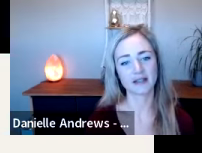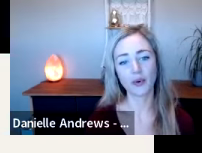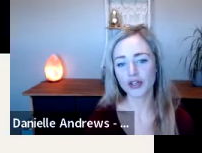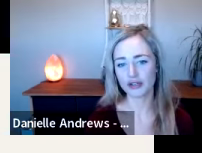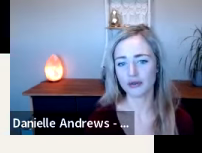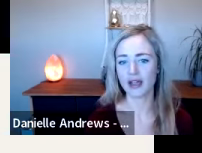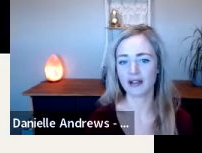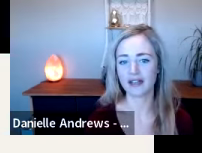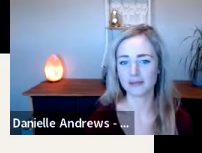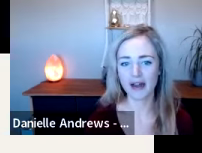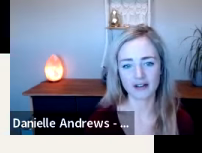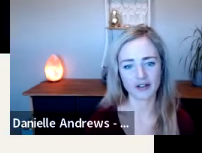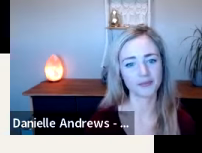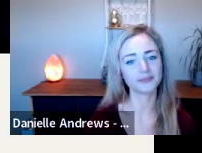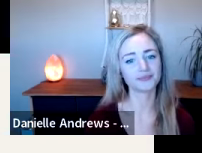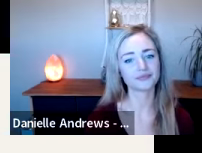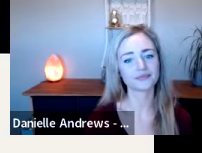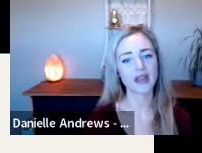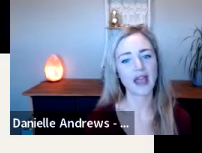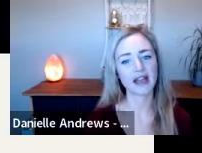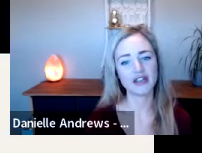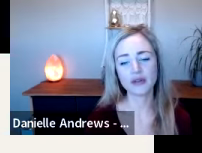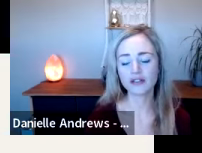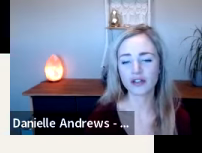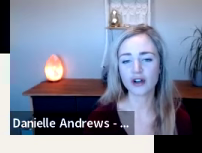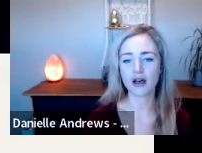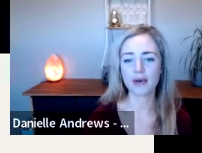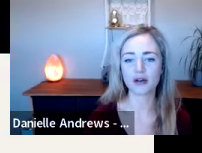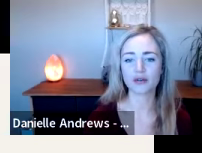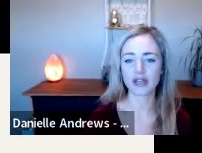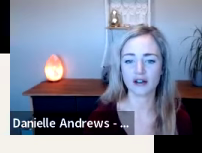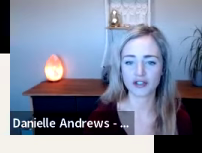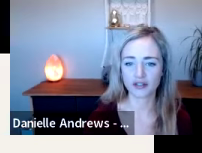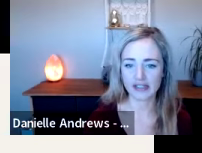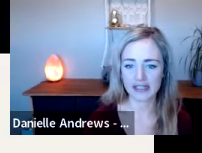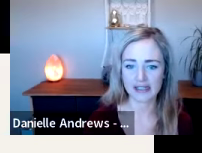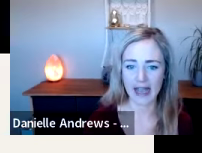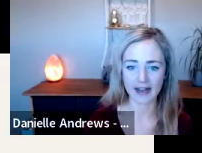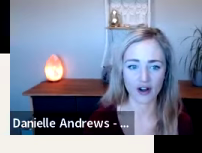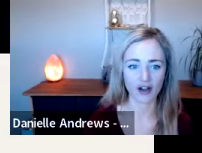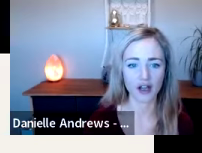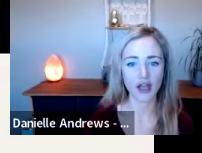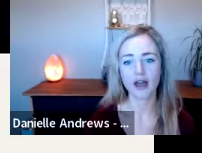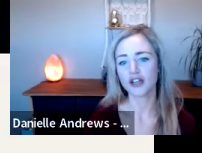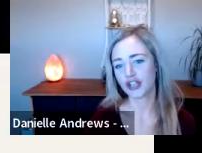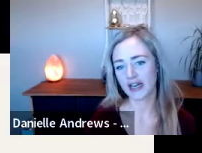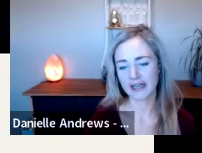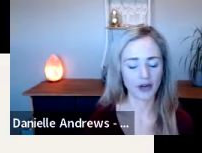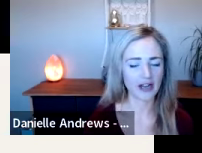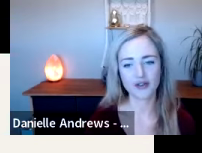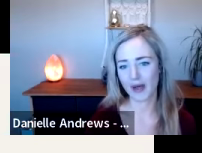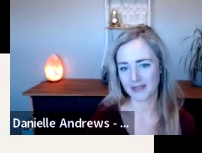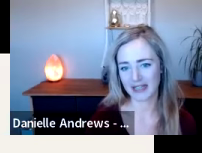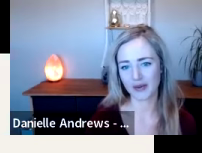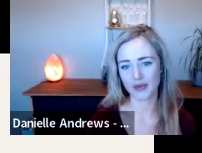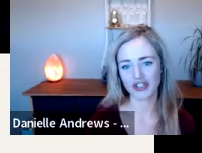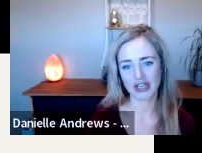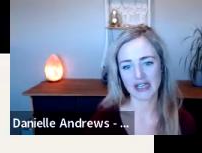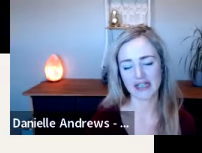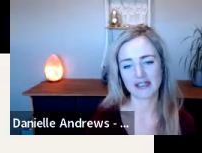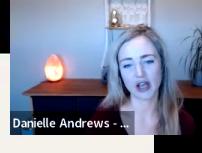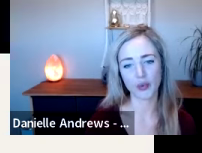can support you and inspire you. And you can learn about our services at our shiny brand new